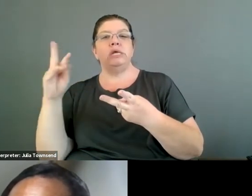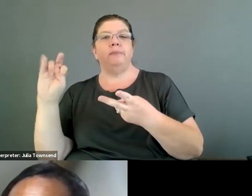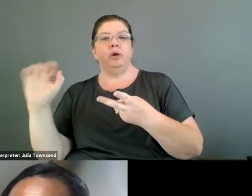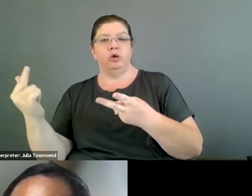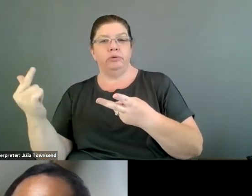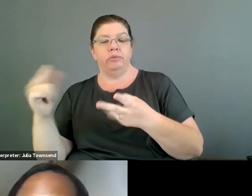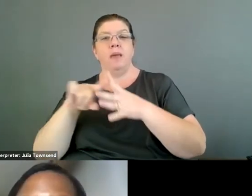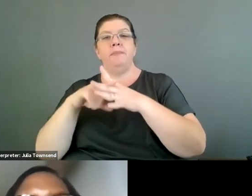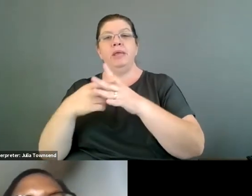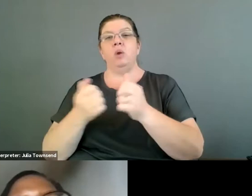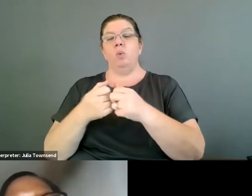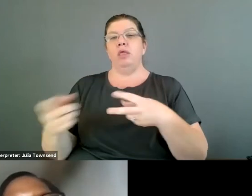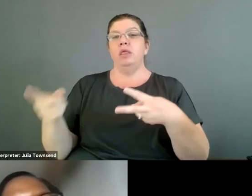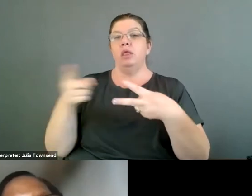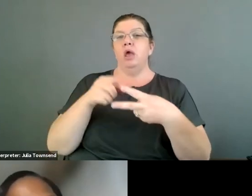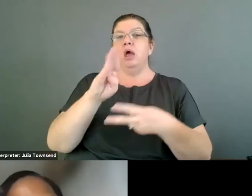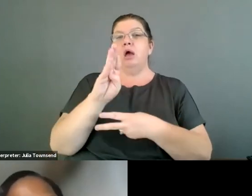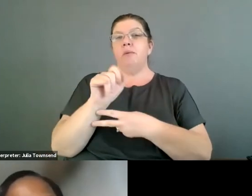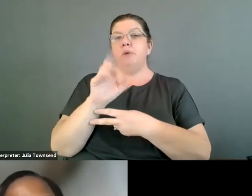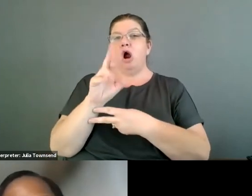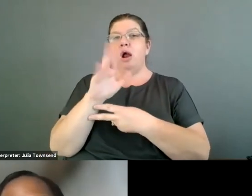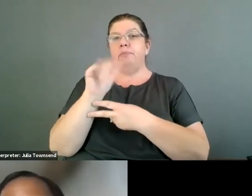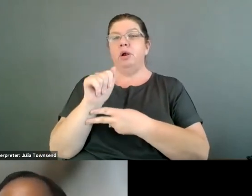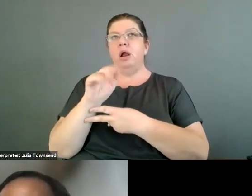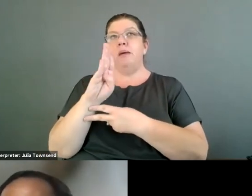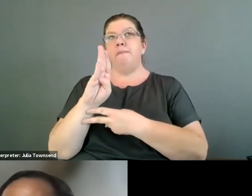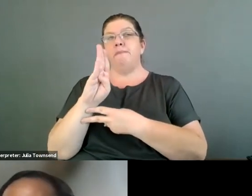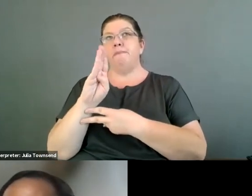I will begin with Barbara Battistini.